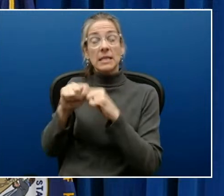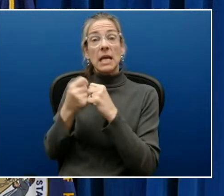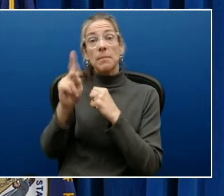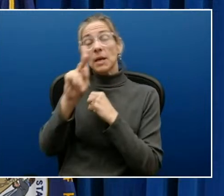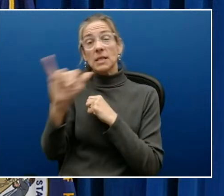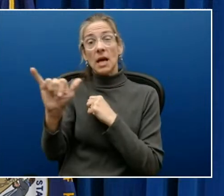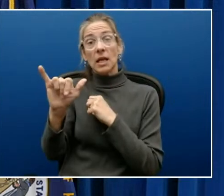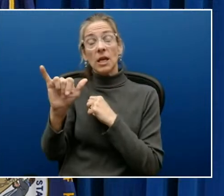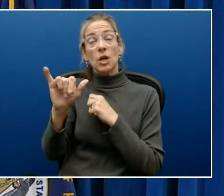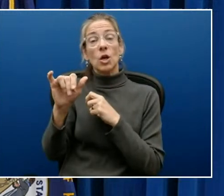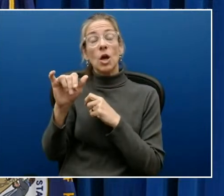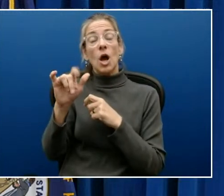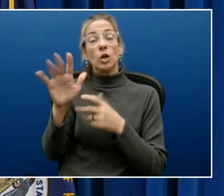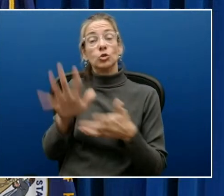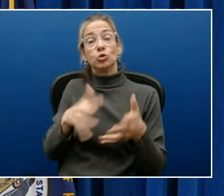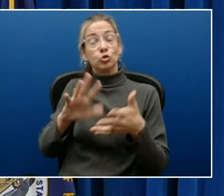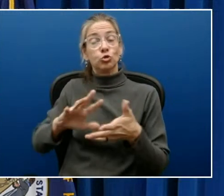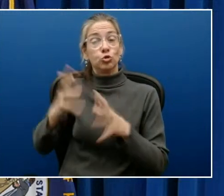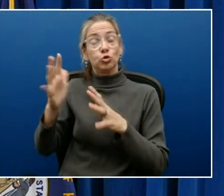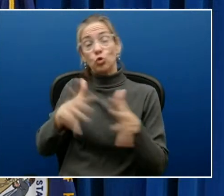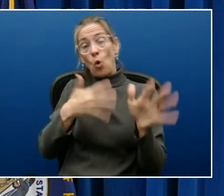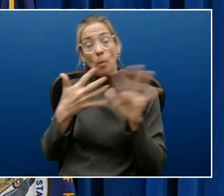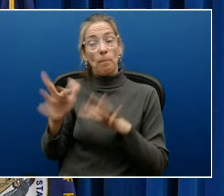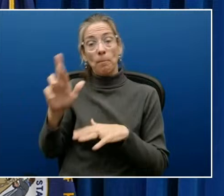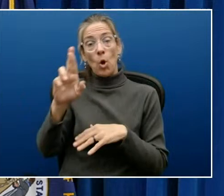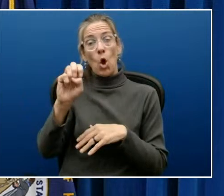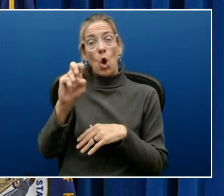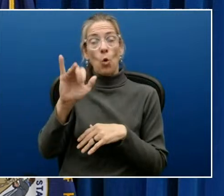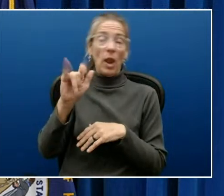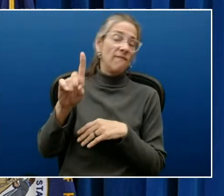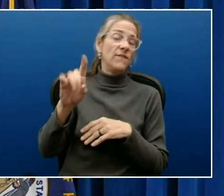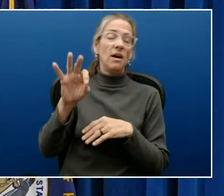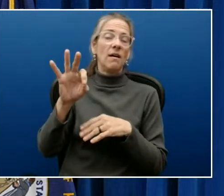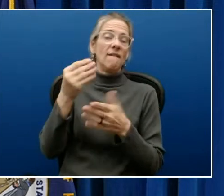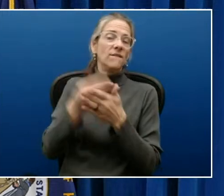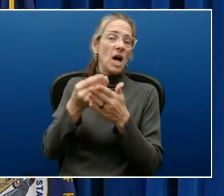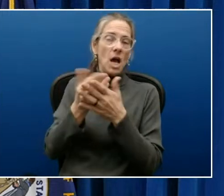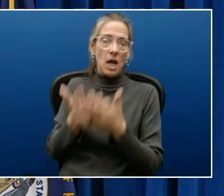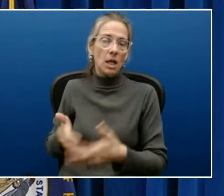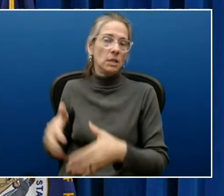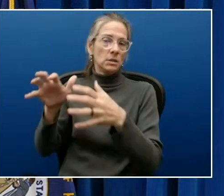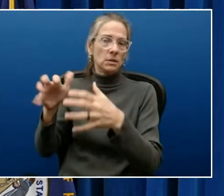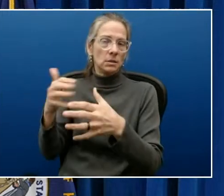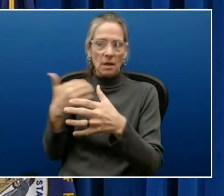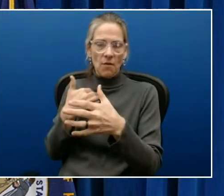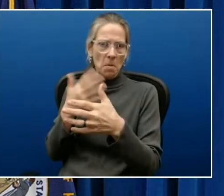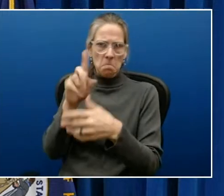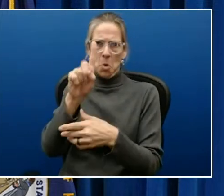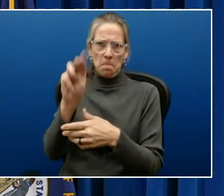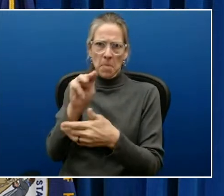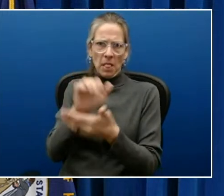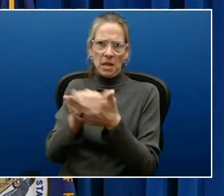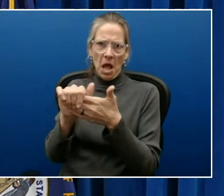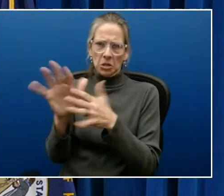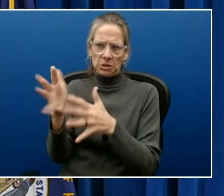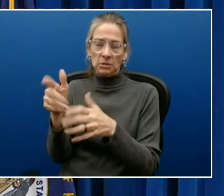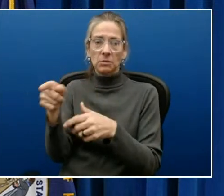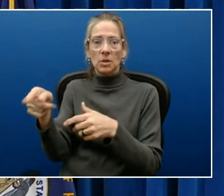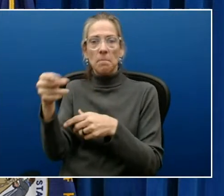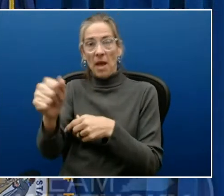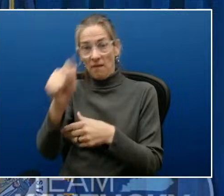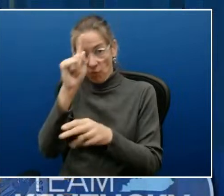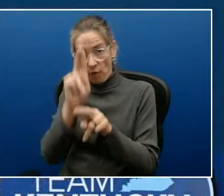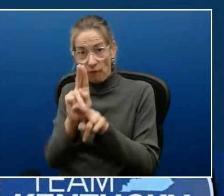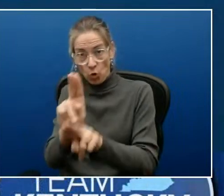open. The fund has now raised just over $1 million. Again, that starts with paying for every funeral, both from the